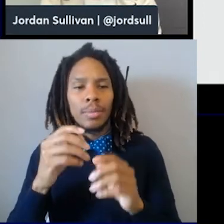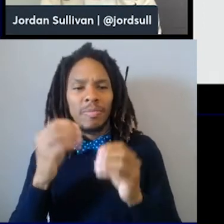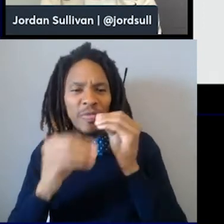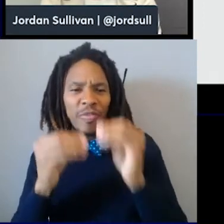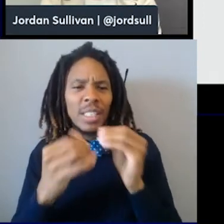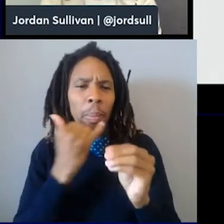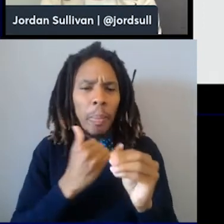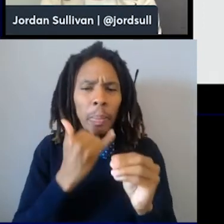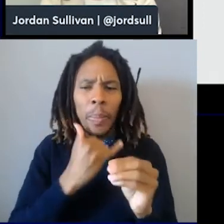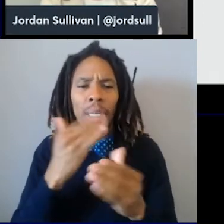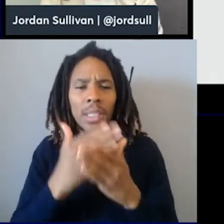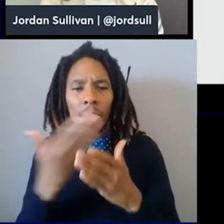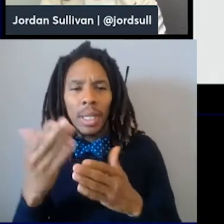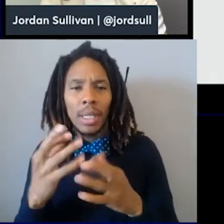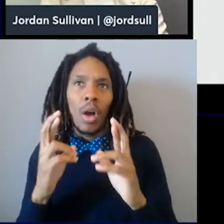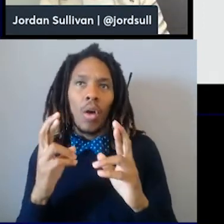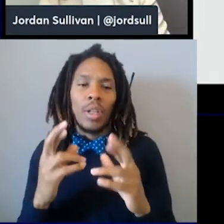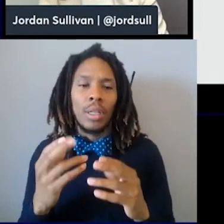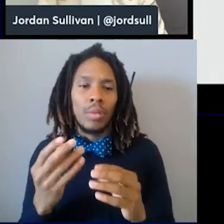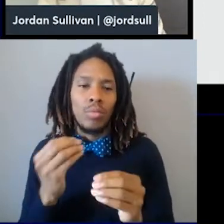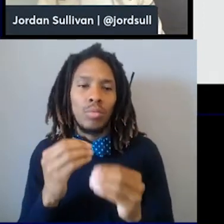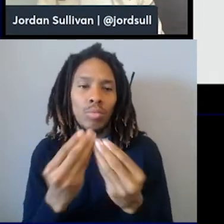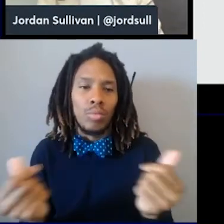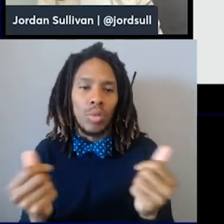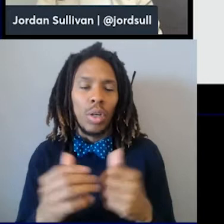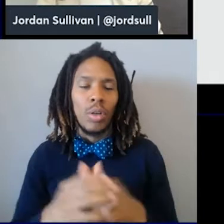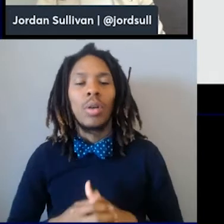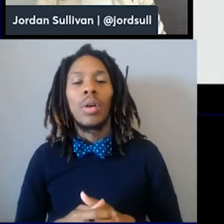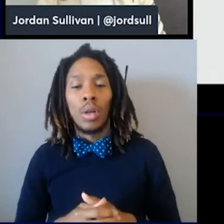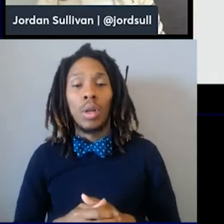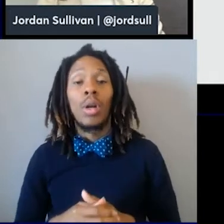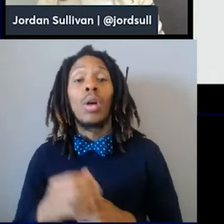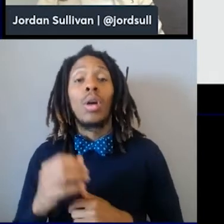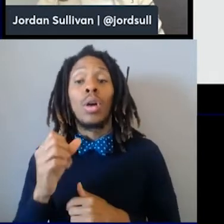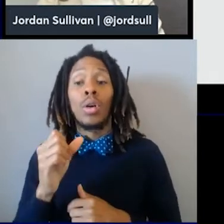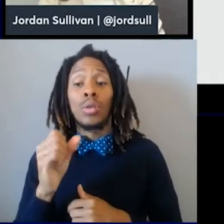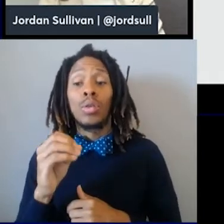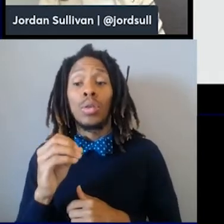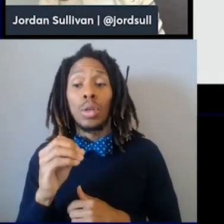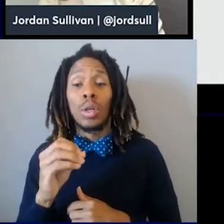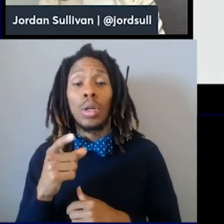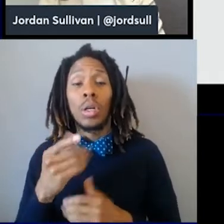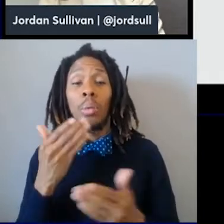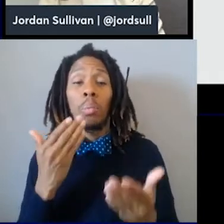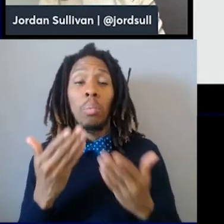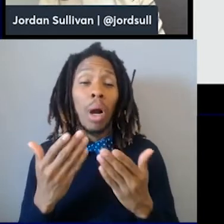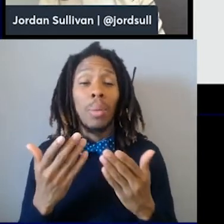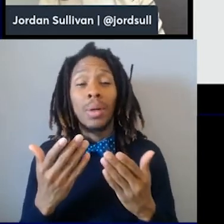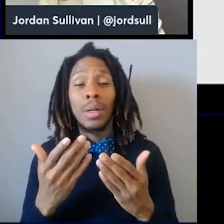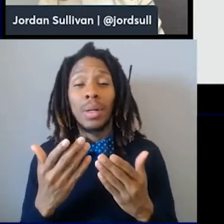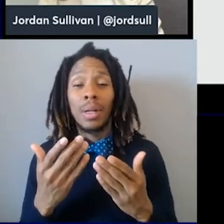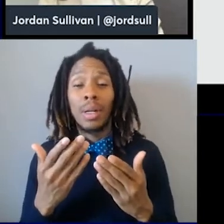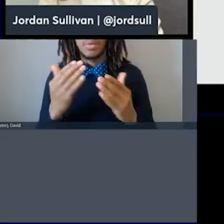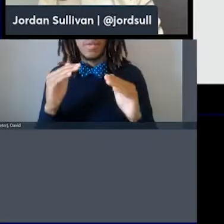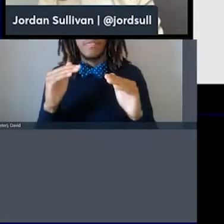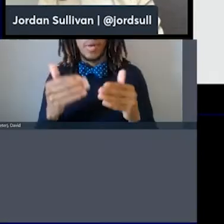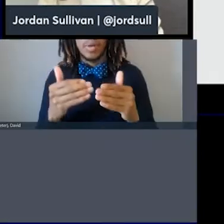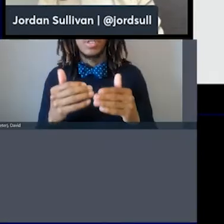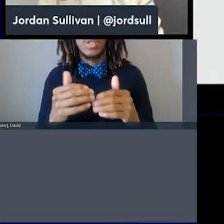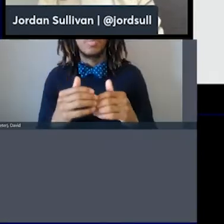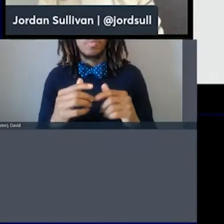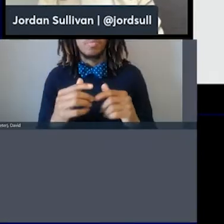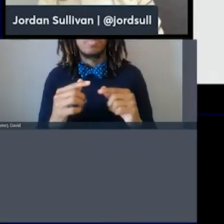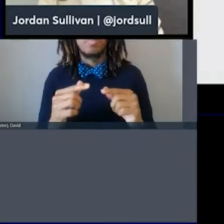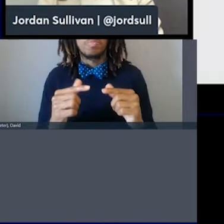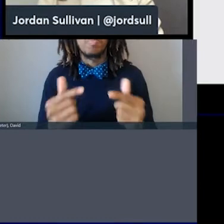useful. Okay, thing here that you probably might focus on is